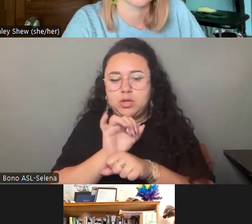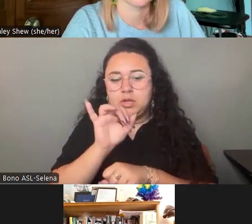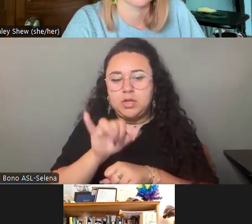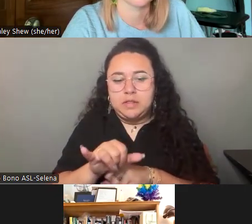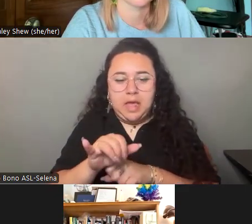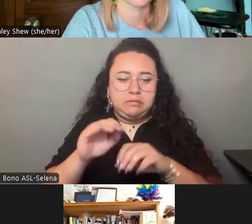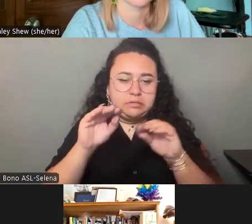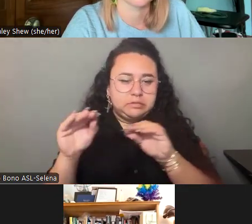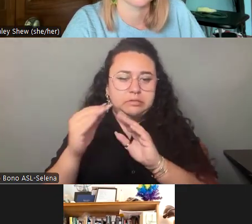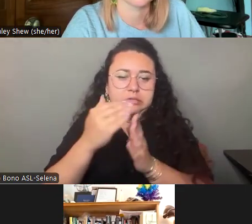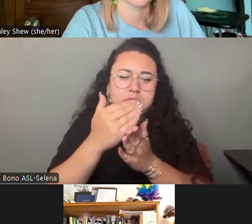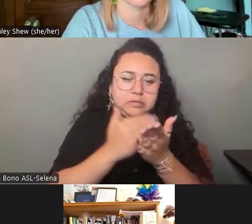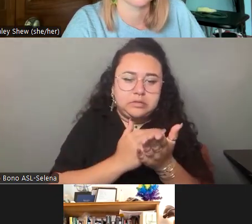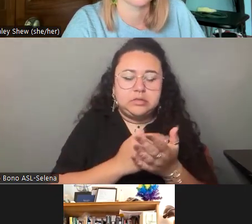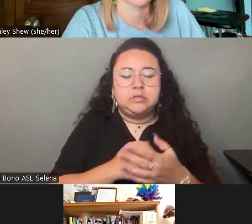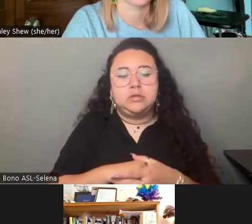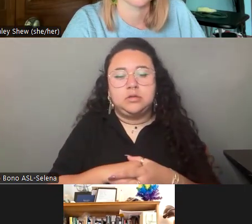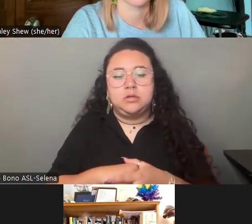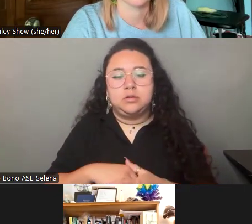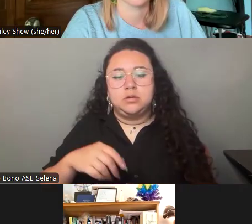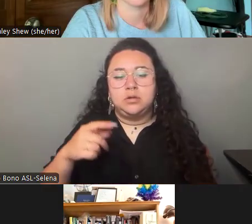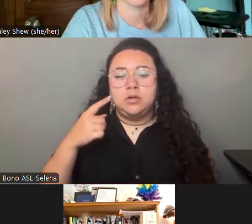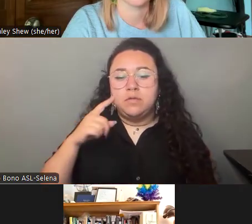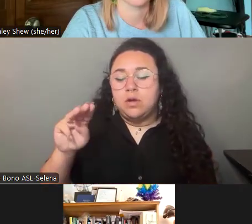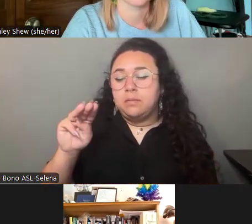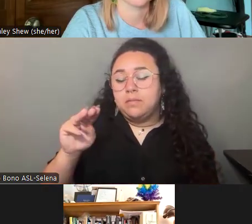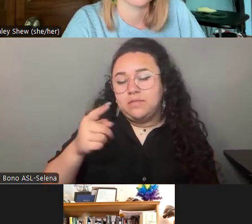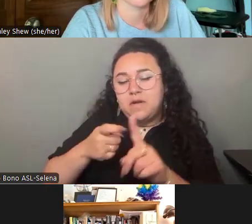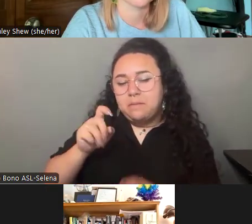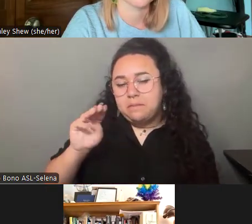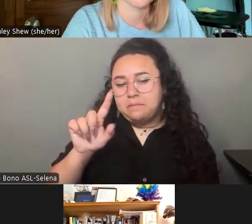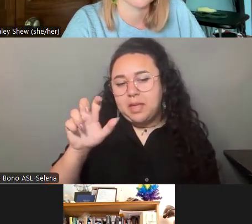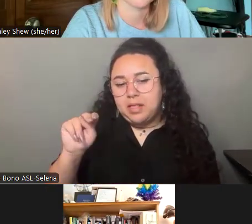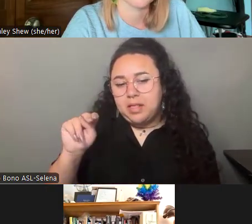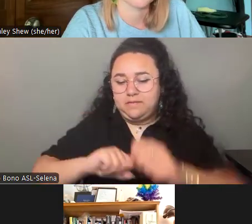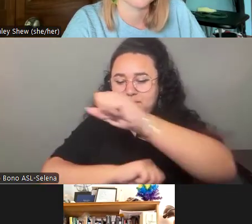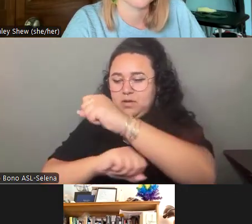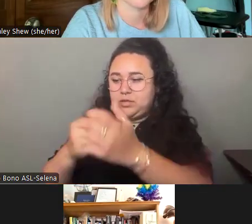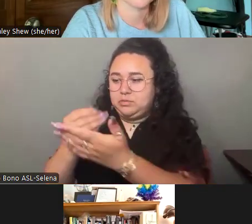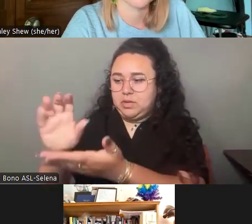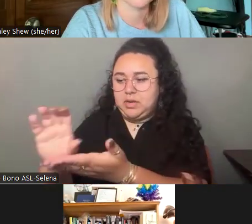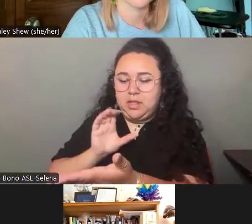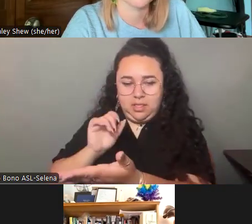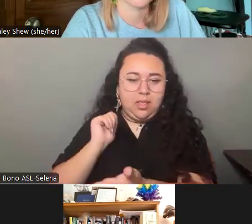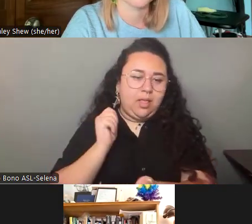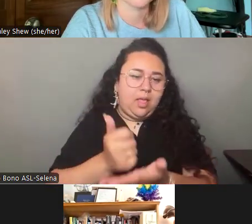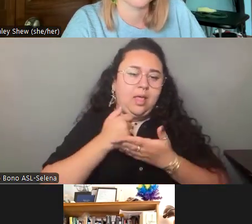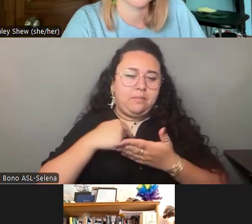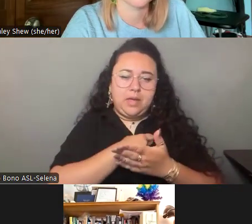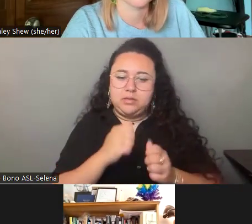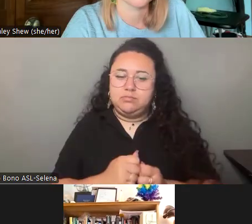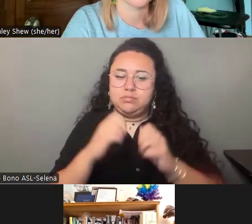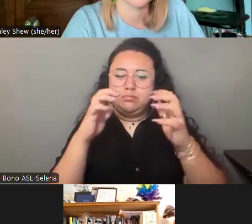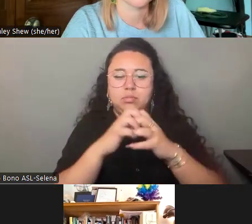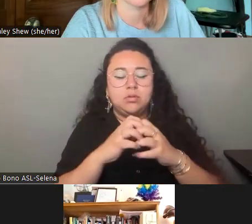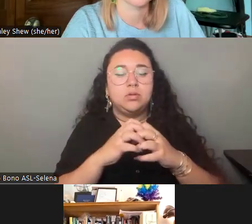funding of a Mellon Foundation grant. And we are in the process of putting all of these things that we've been talking